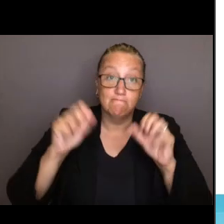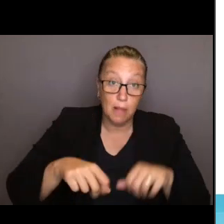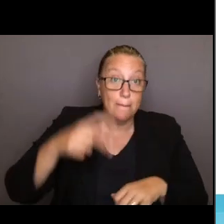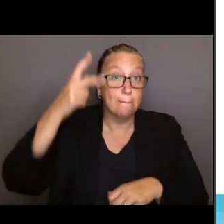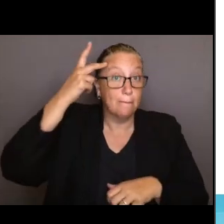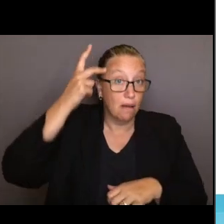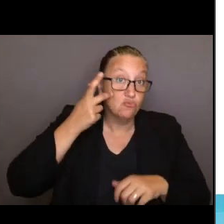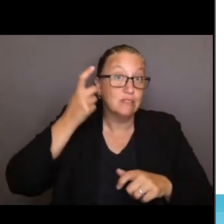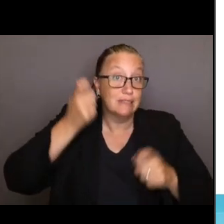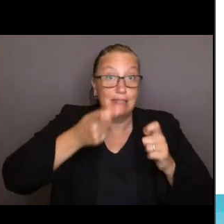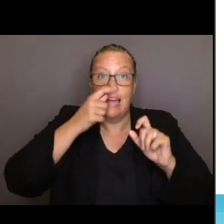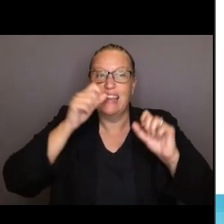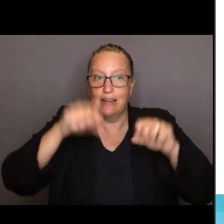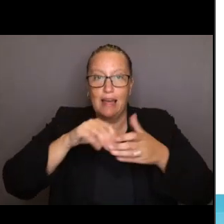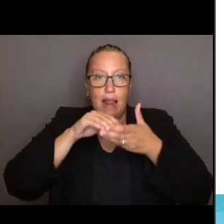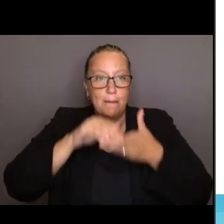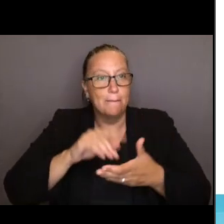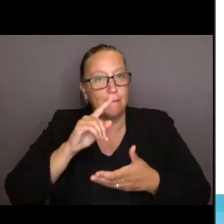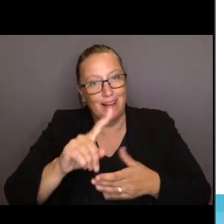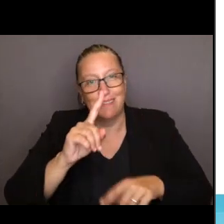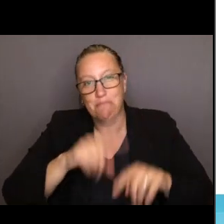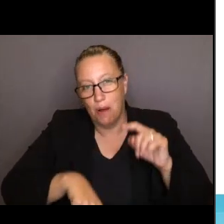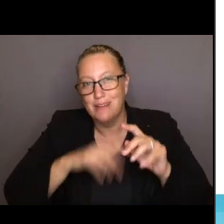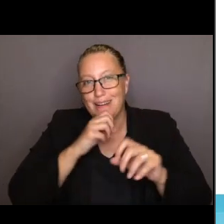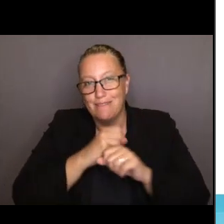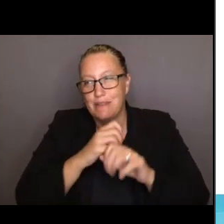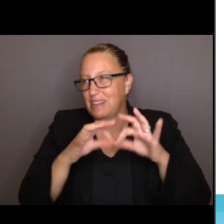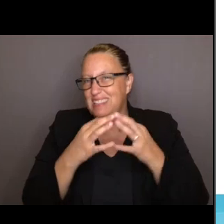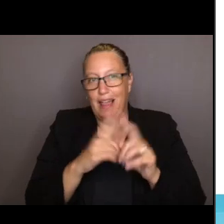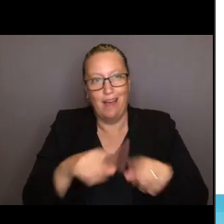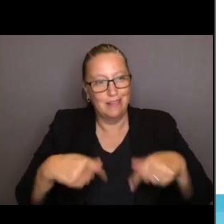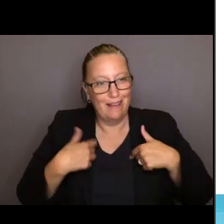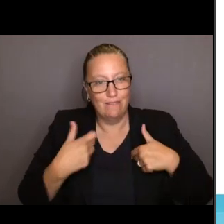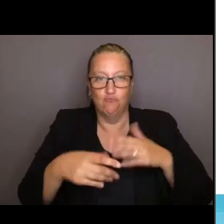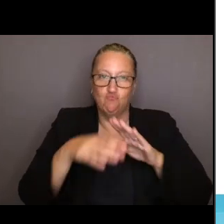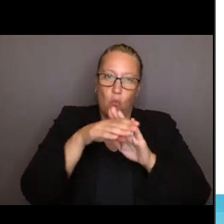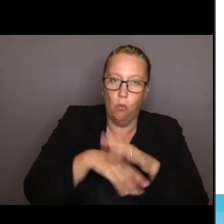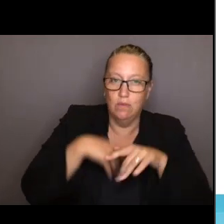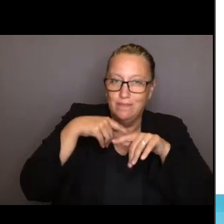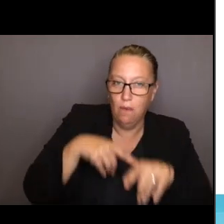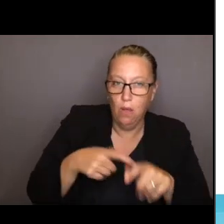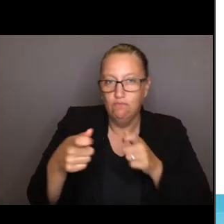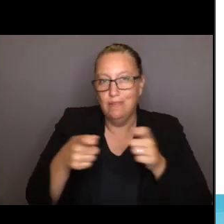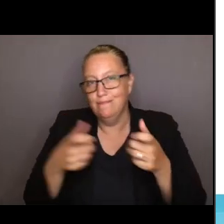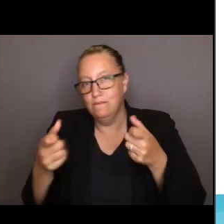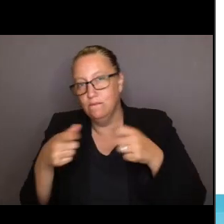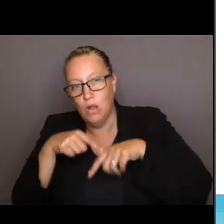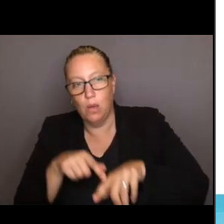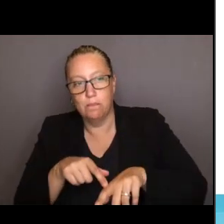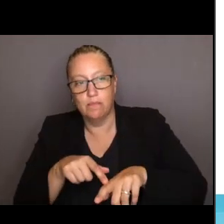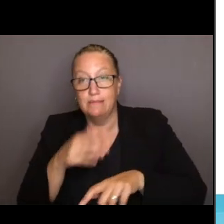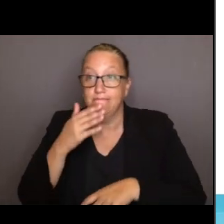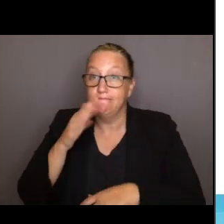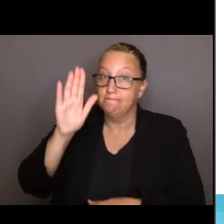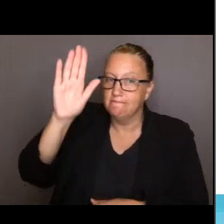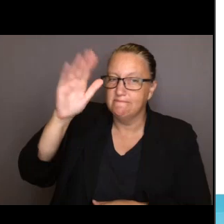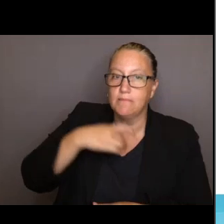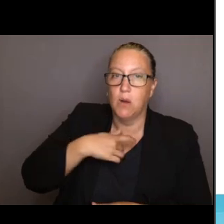organisations, we have rules and guidelines and policies that we have to comply by. So when seeking a grant of